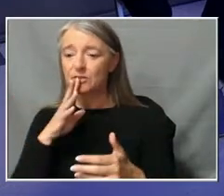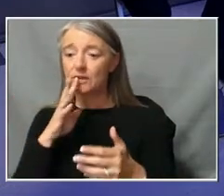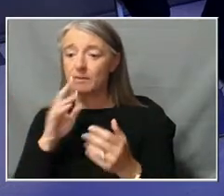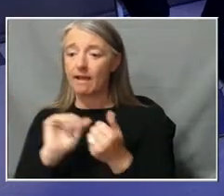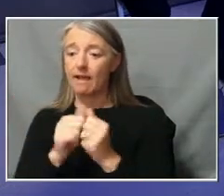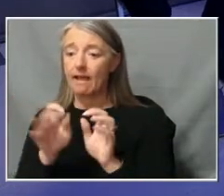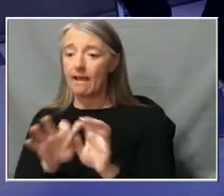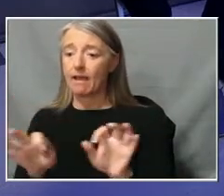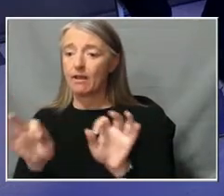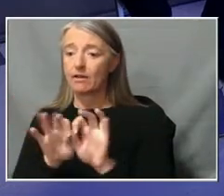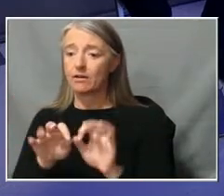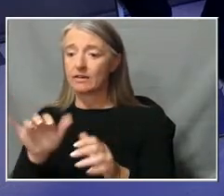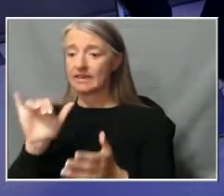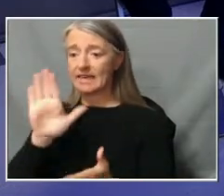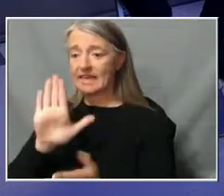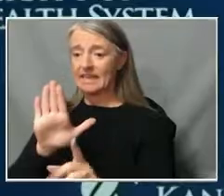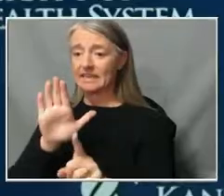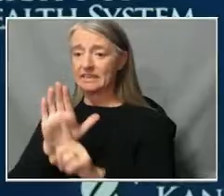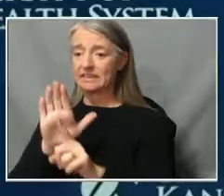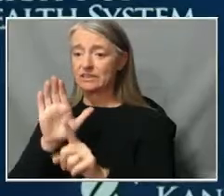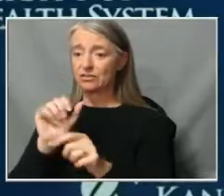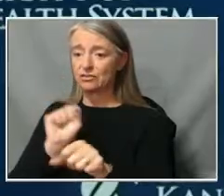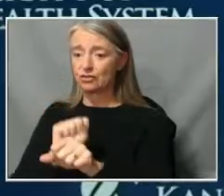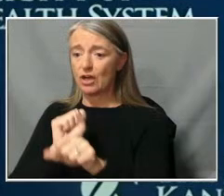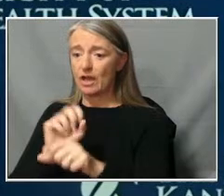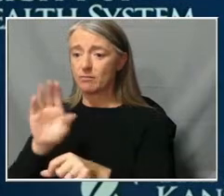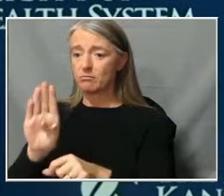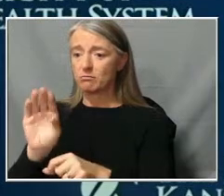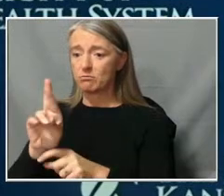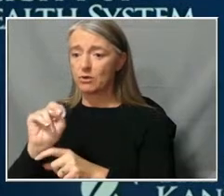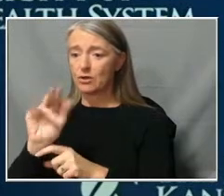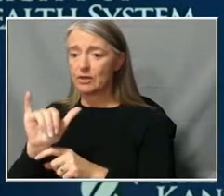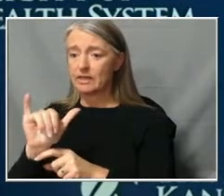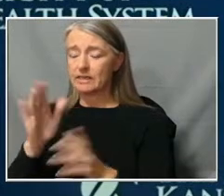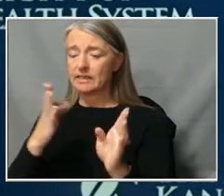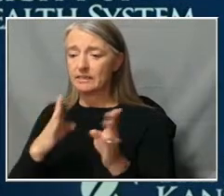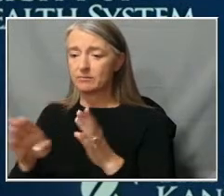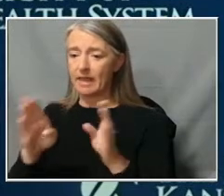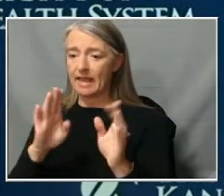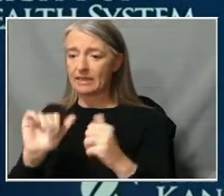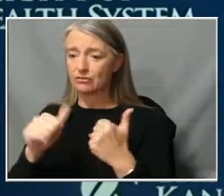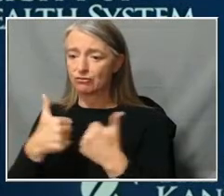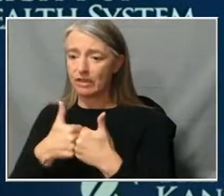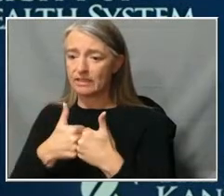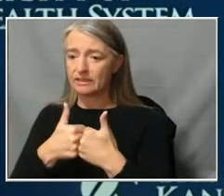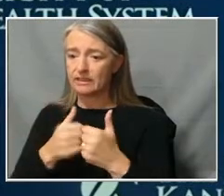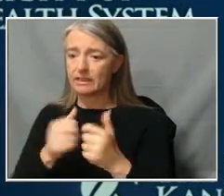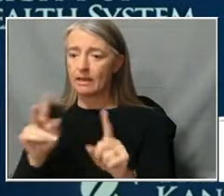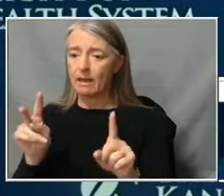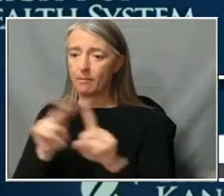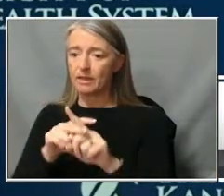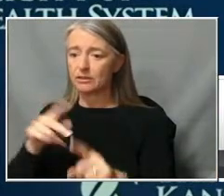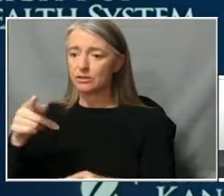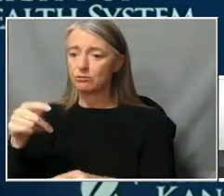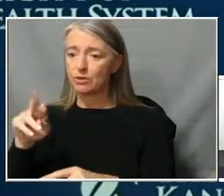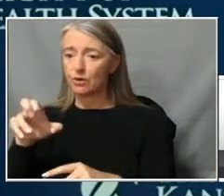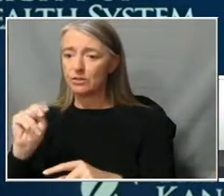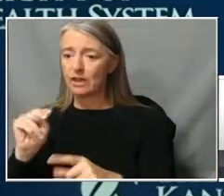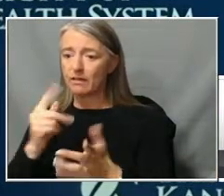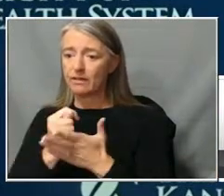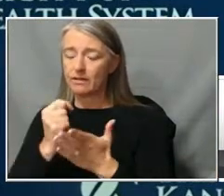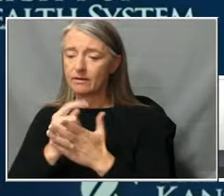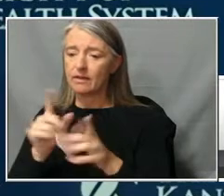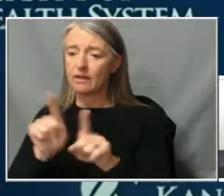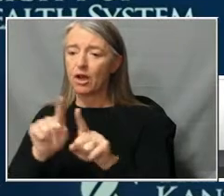important a dosimetrist is, like Bernie, and what a big deal this planning challenge is. I mean, this applies to proton therapy, but also applies to any